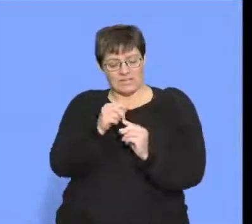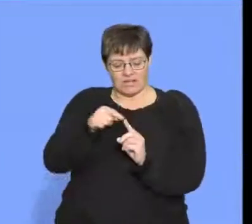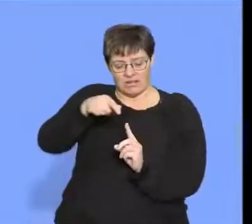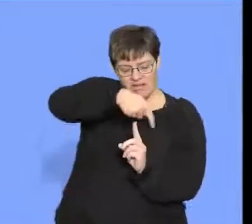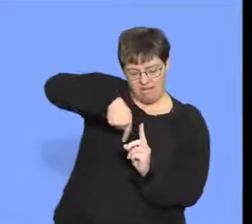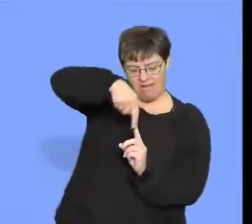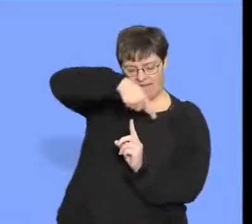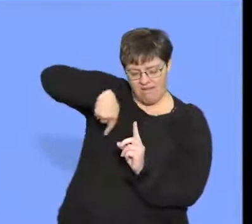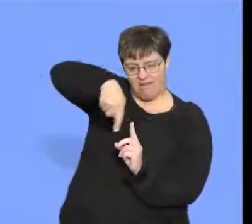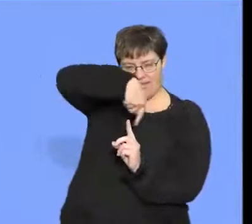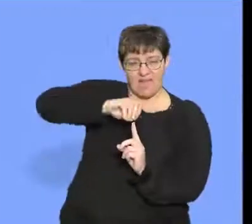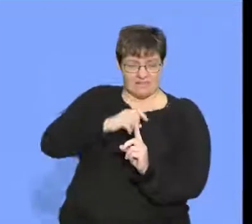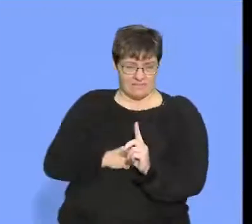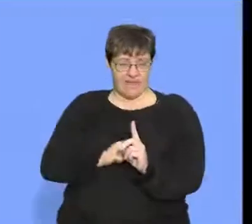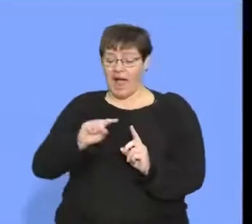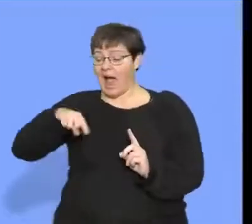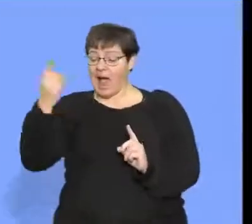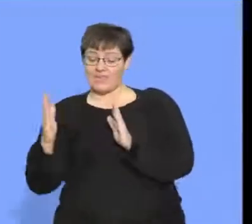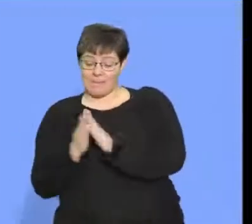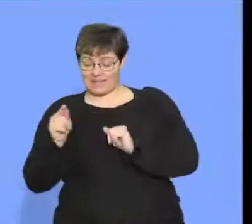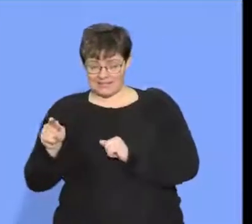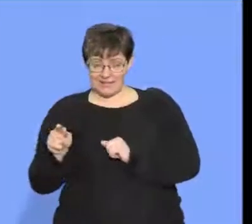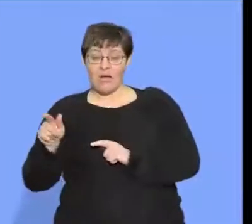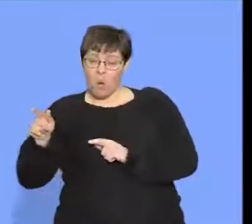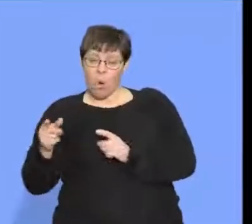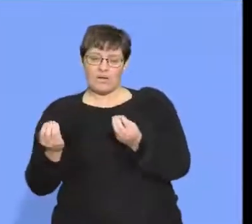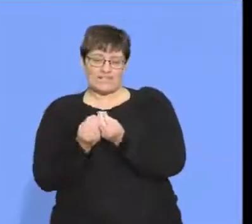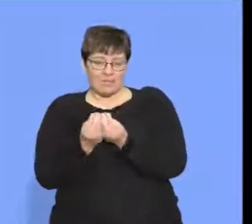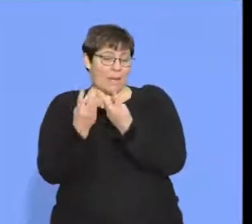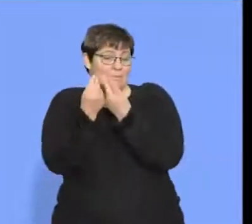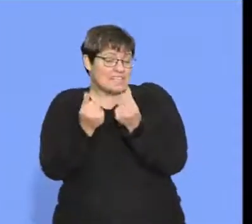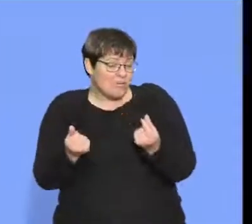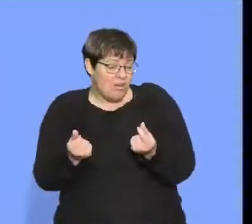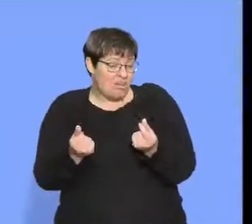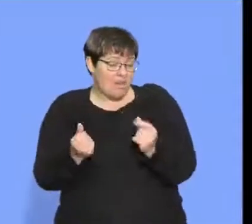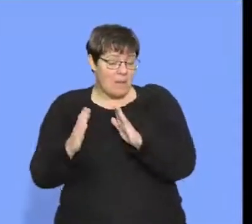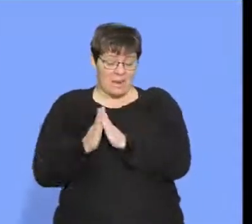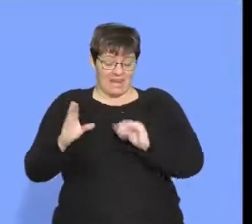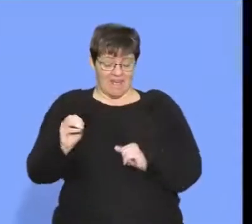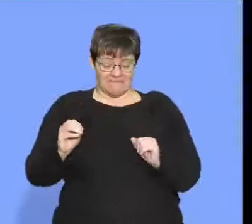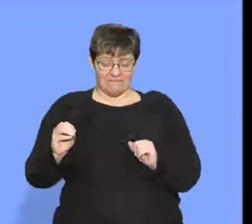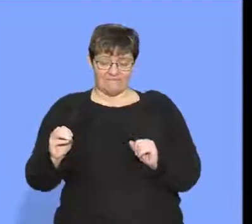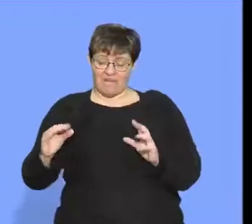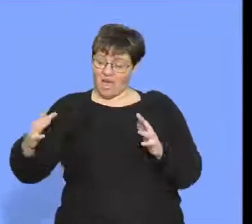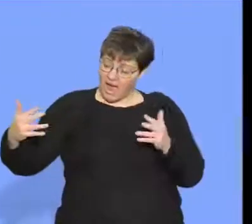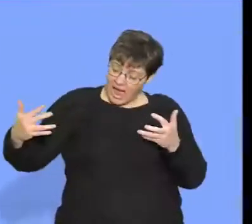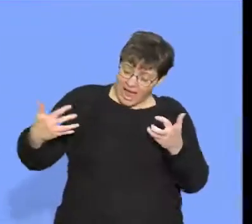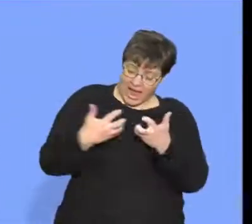magnetic objects. When another magnet or object made of a material that is considered